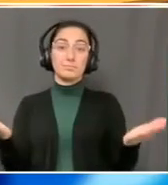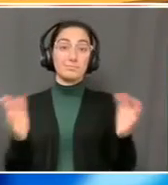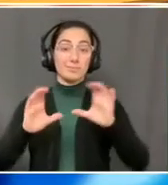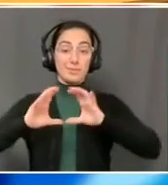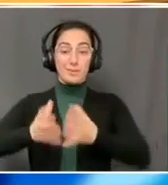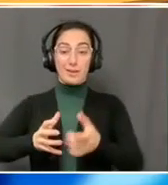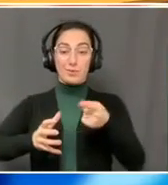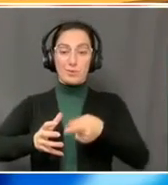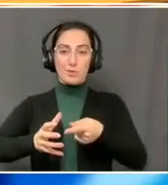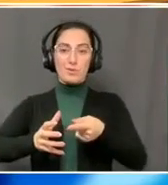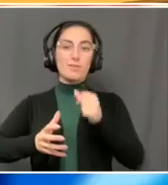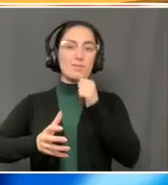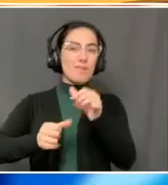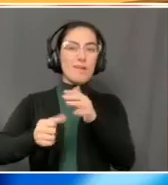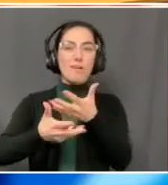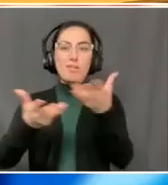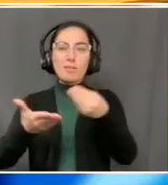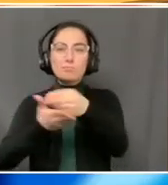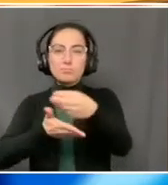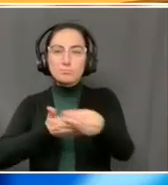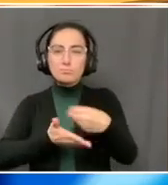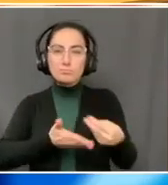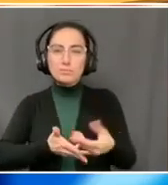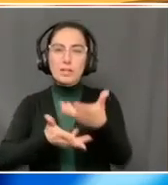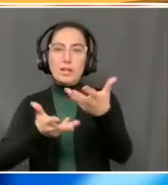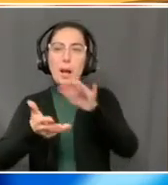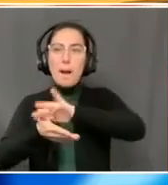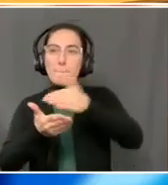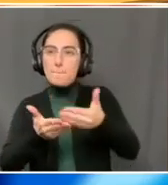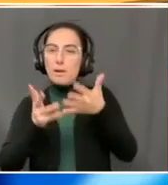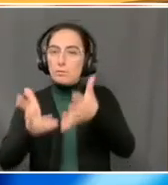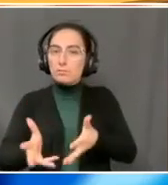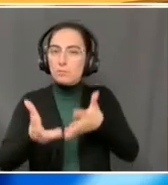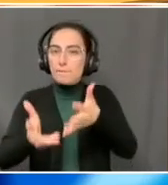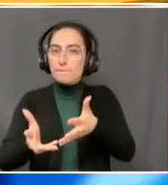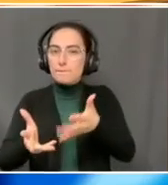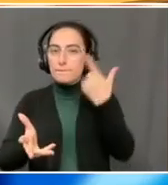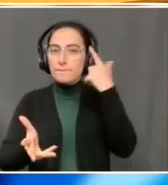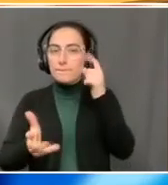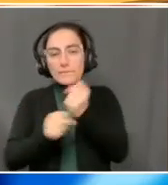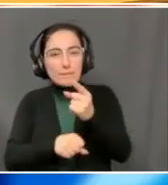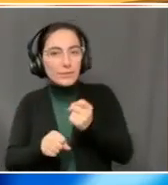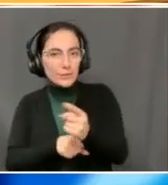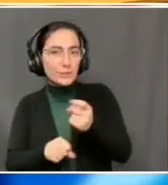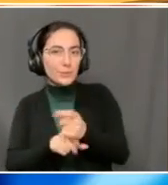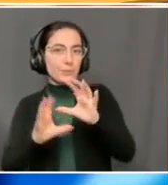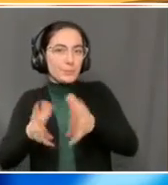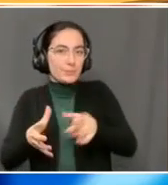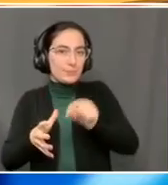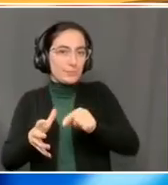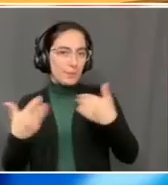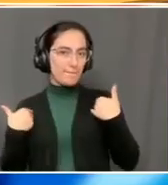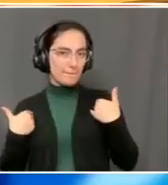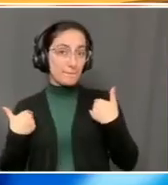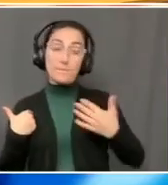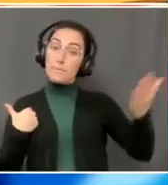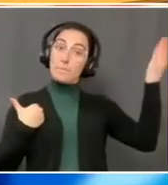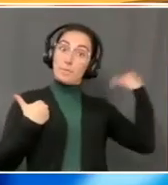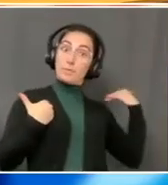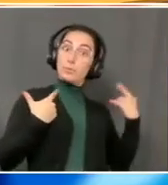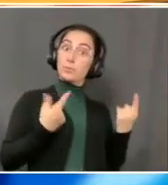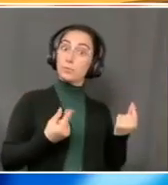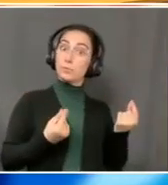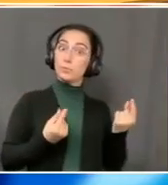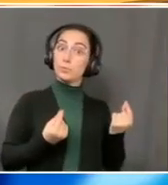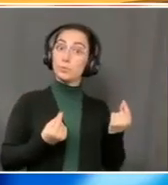underspend or amounts left over at the end of each year within the books and supplies budget. And in the past, what's happened, either all